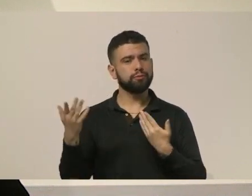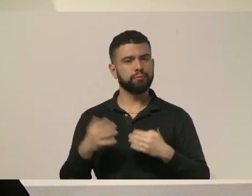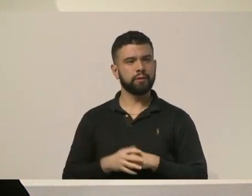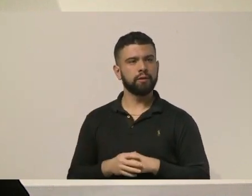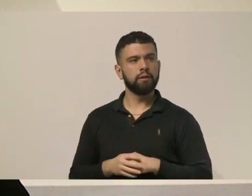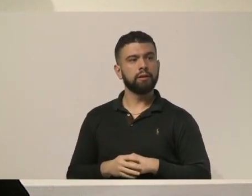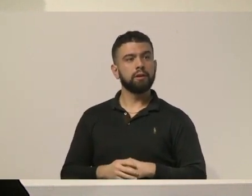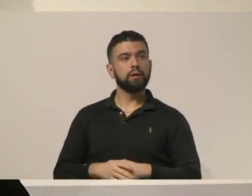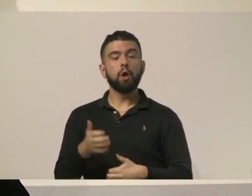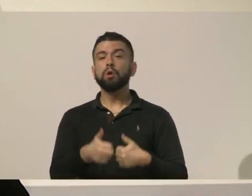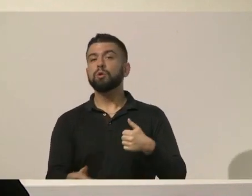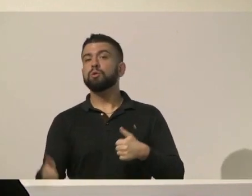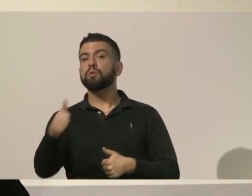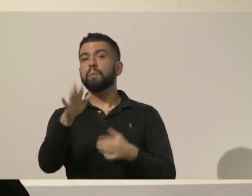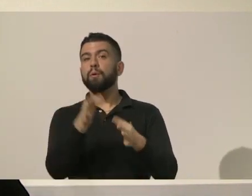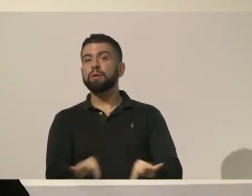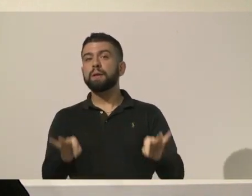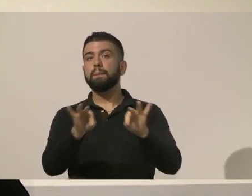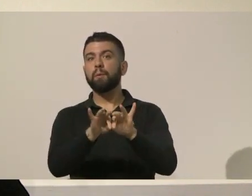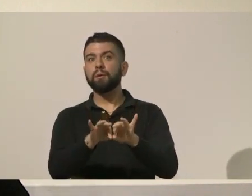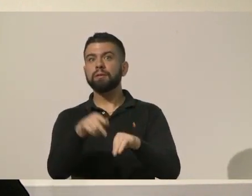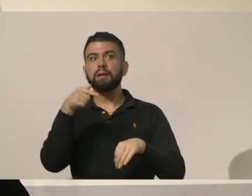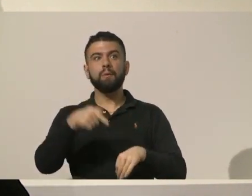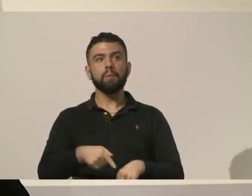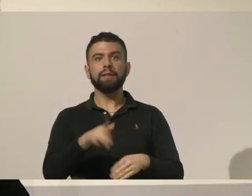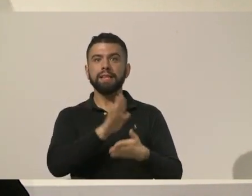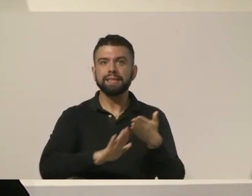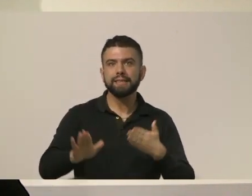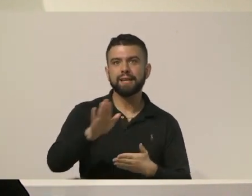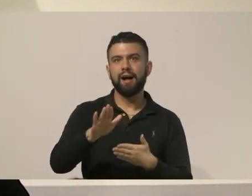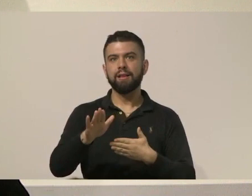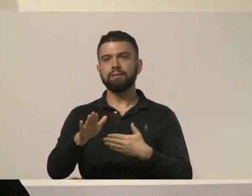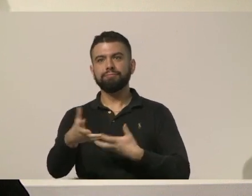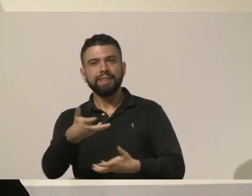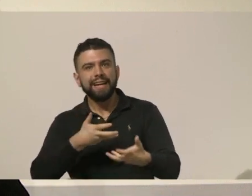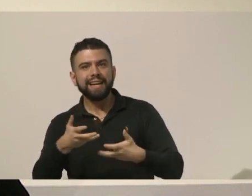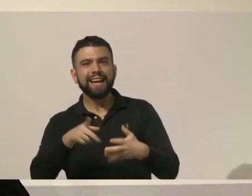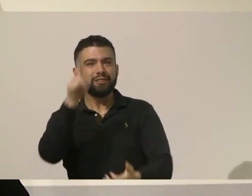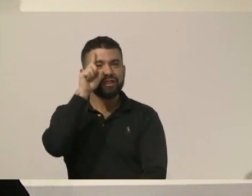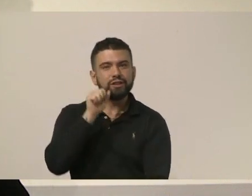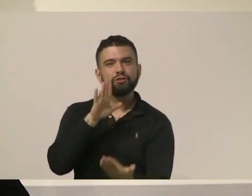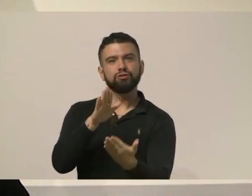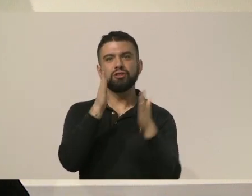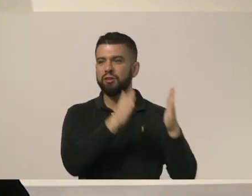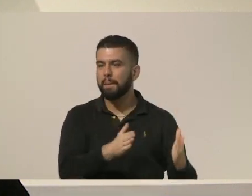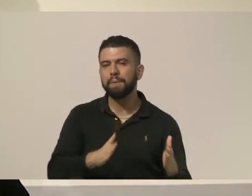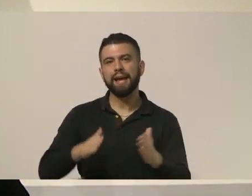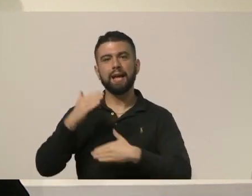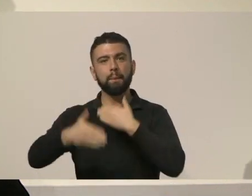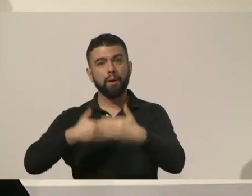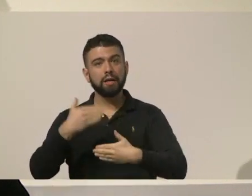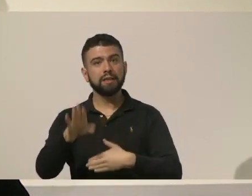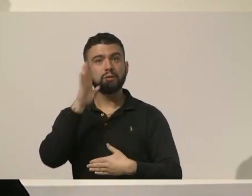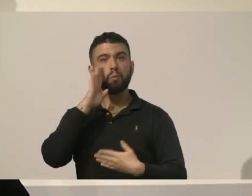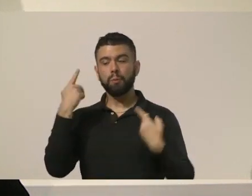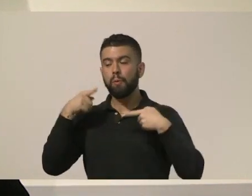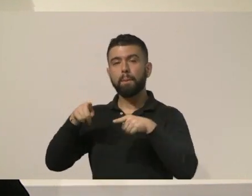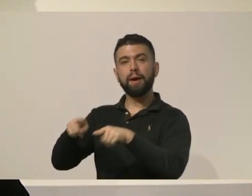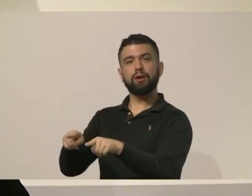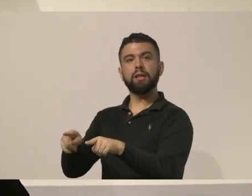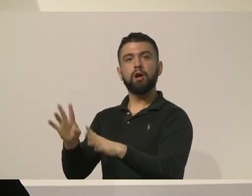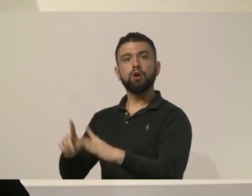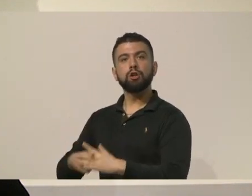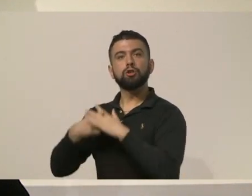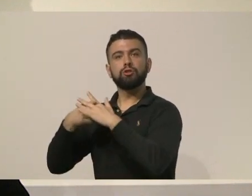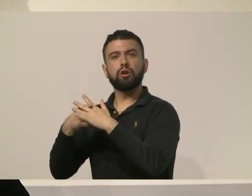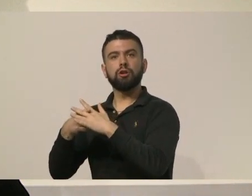when the college starts to engage in their strategic planning process, we will in parallel start a strategic enrollment planning process, which is also a consensus